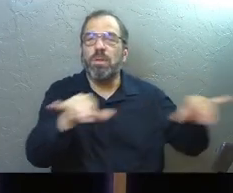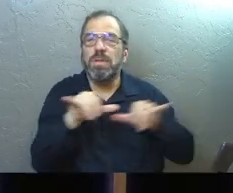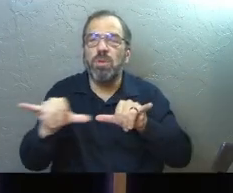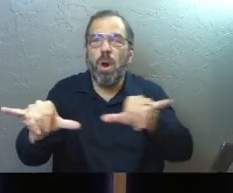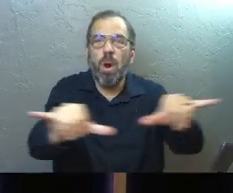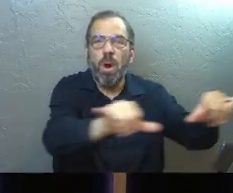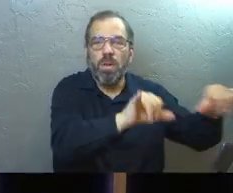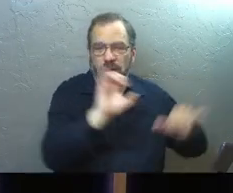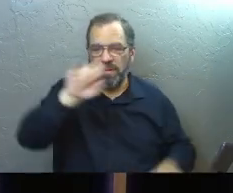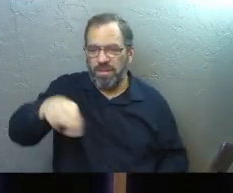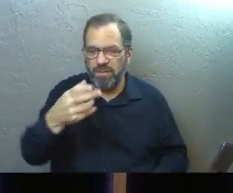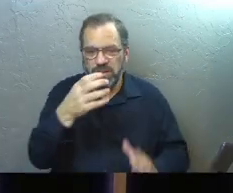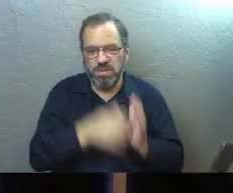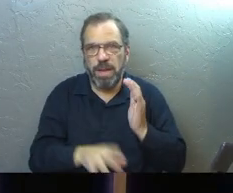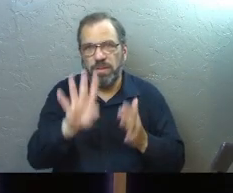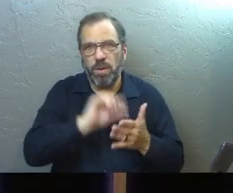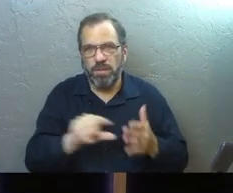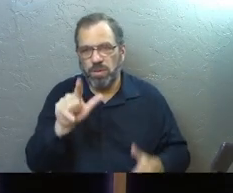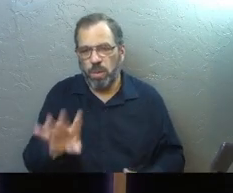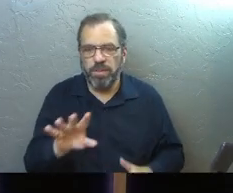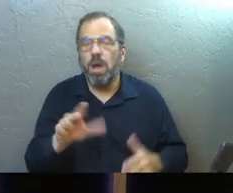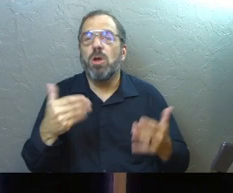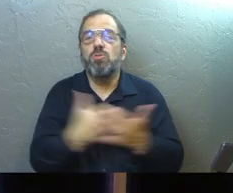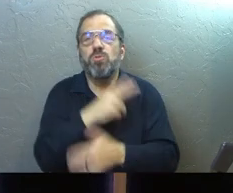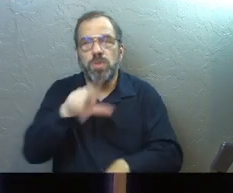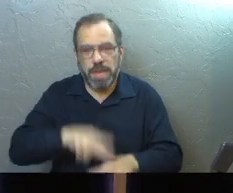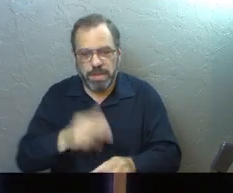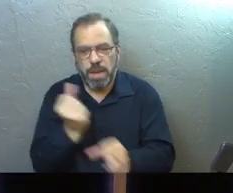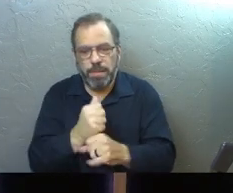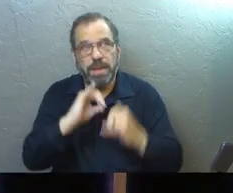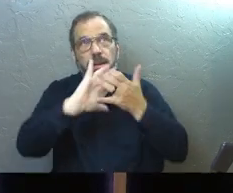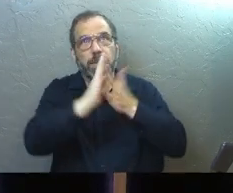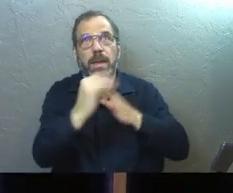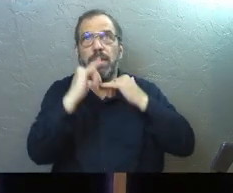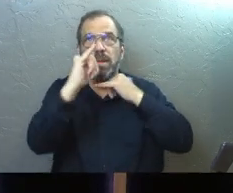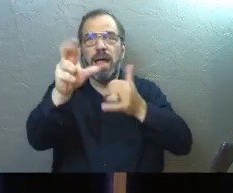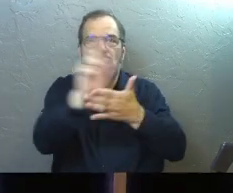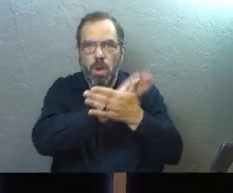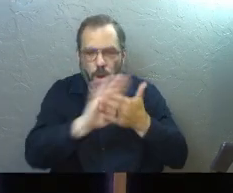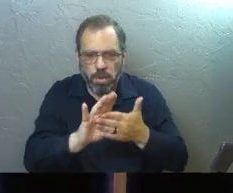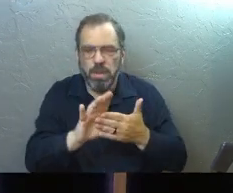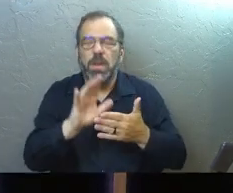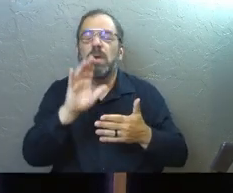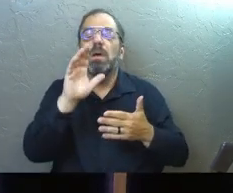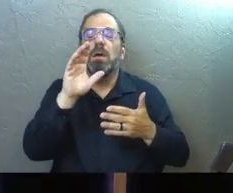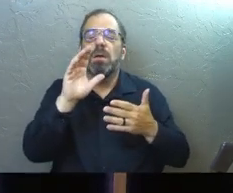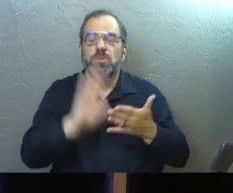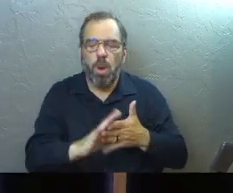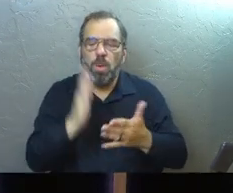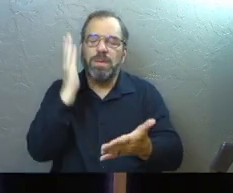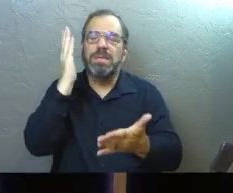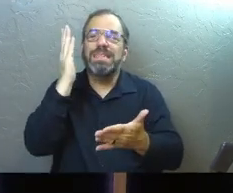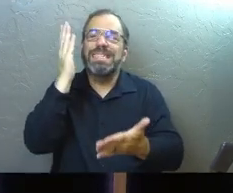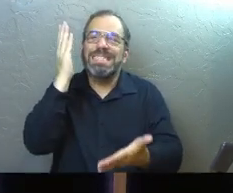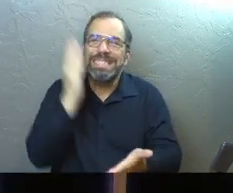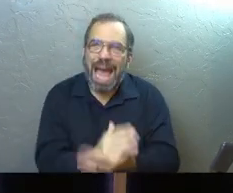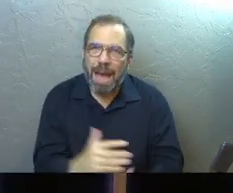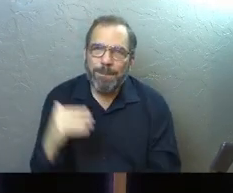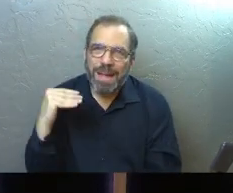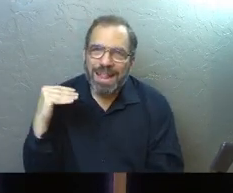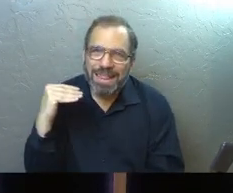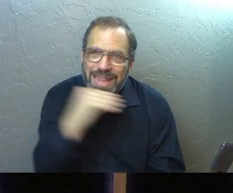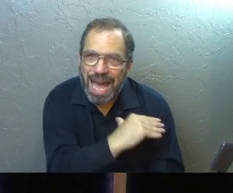Ephesians 4:24. Truth makes your friendships whole. Put on your new nature, created to be like God, truly righteous and holy. So stop telling